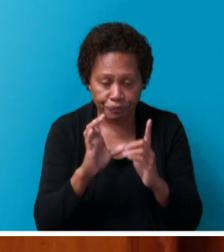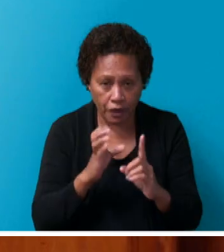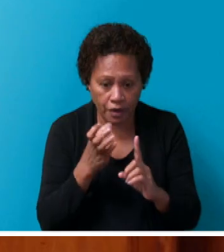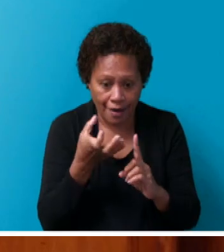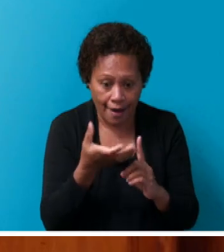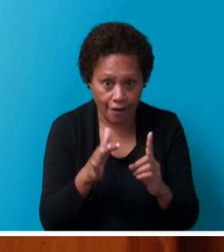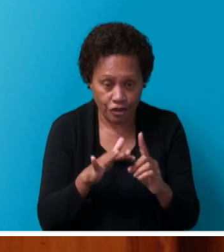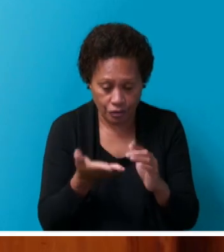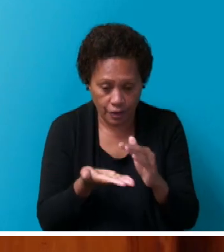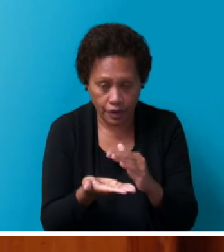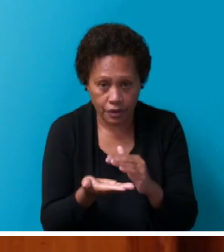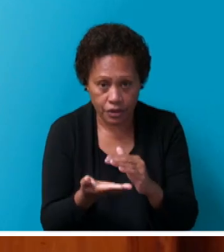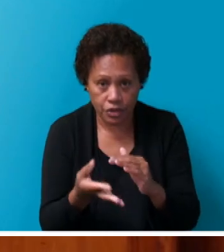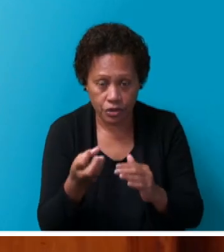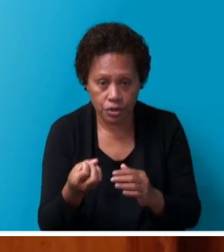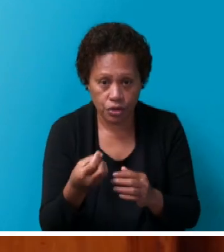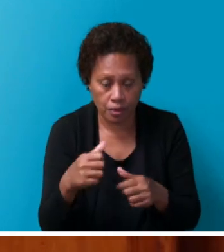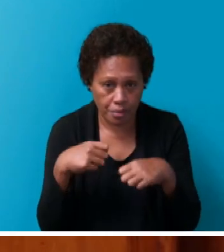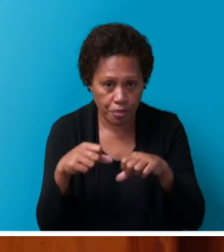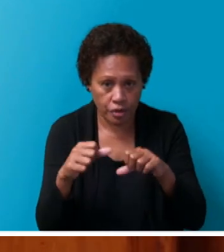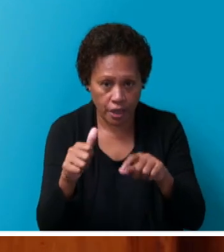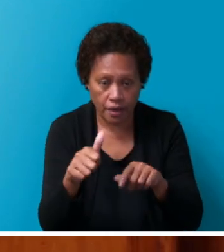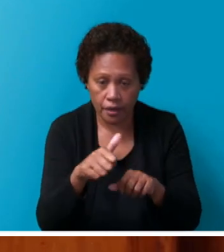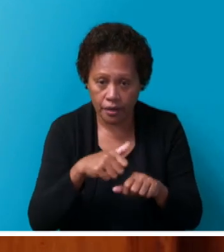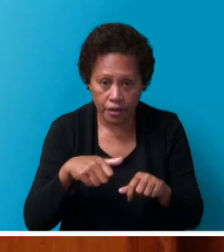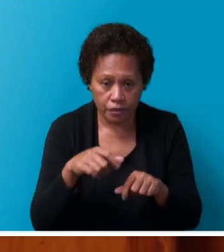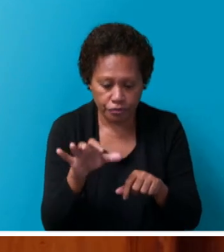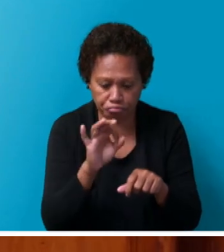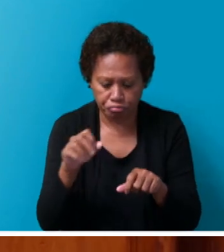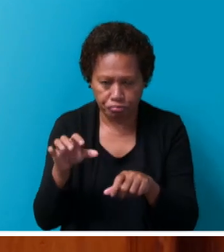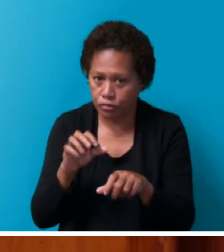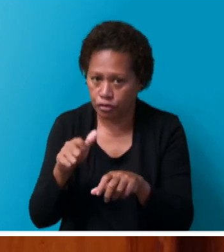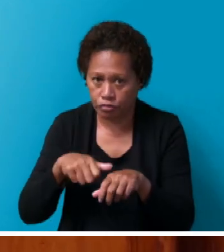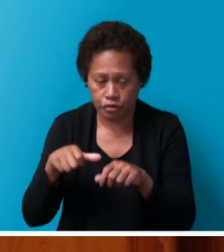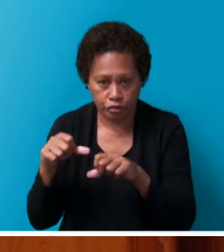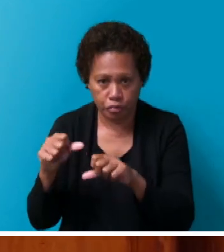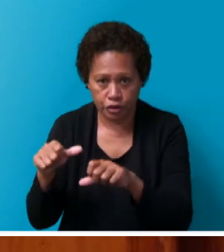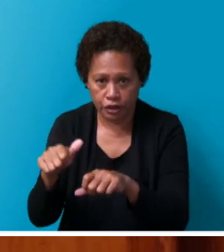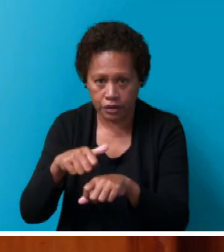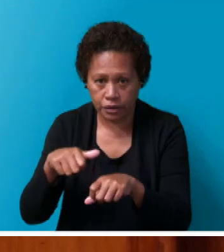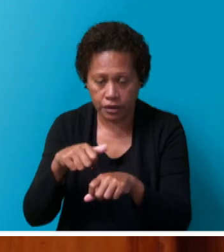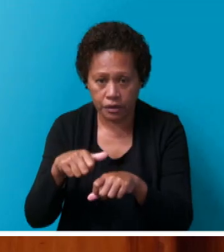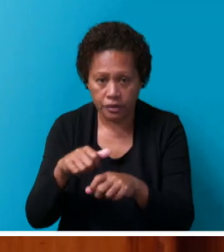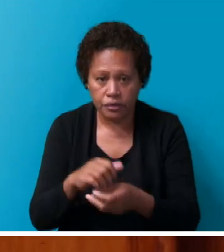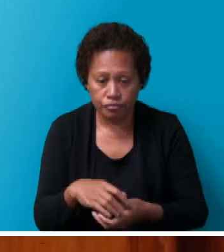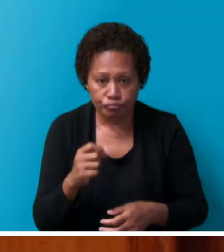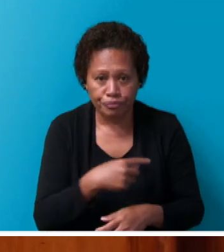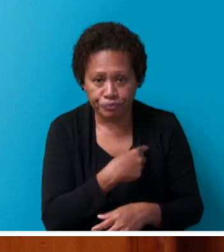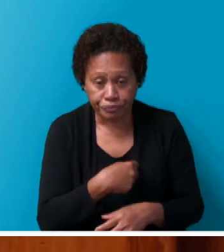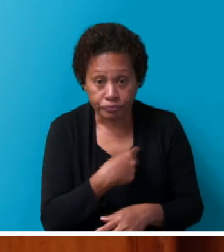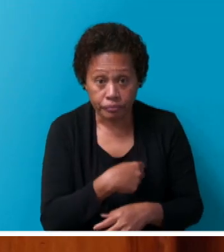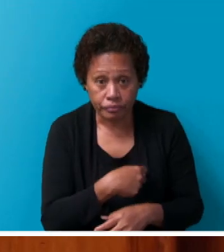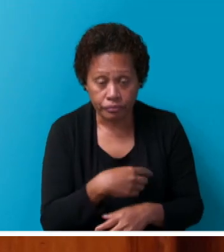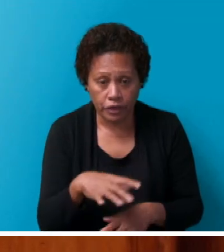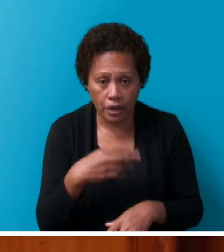witnessed firsthand the contrast between protected areas and non-protected areas. This commitment is being implemented by